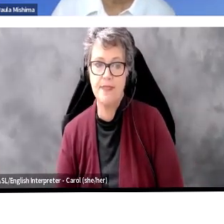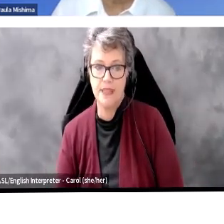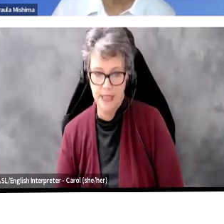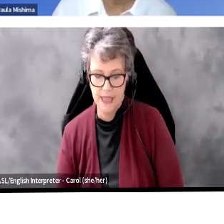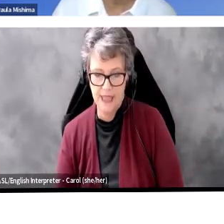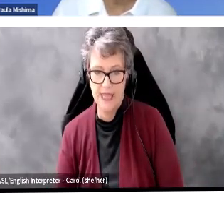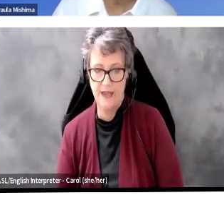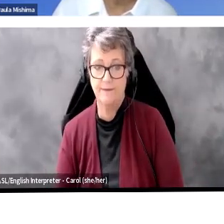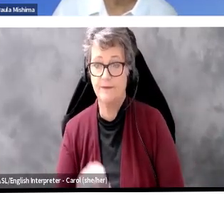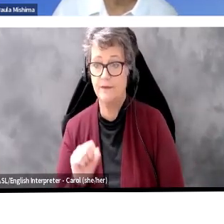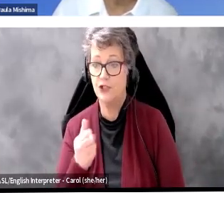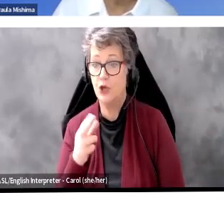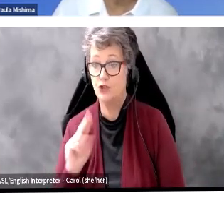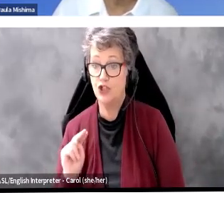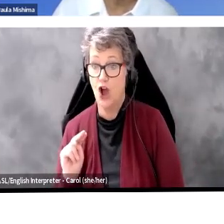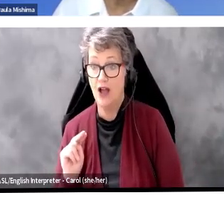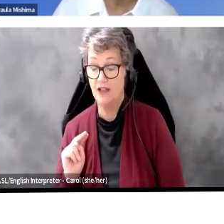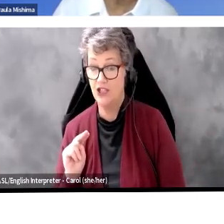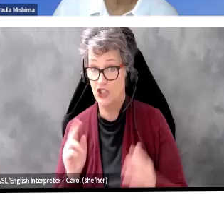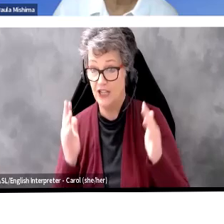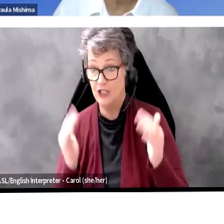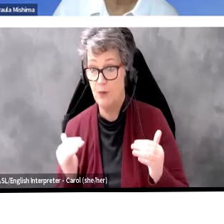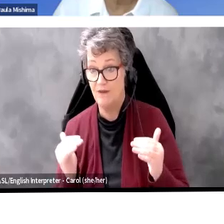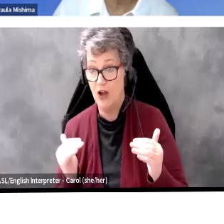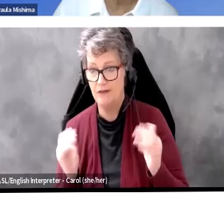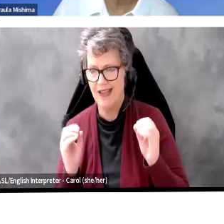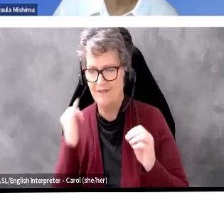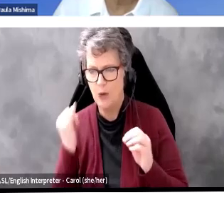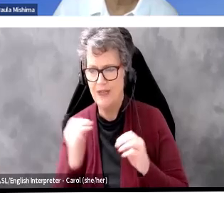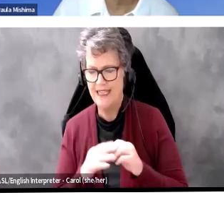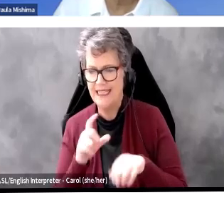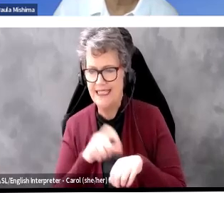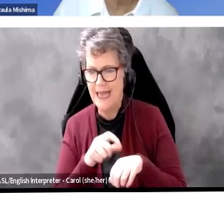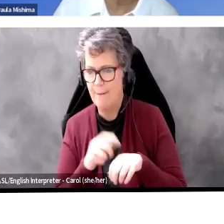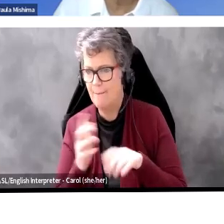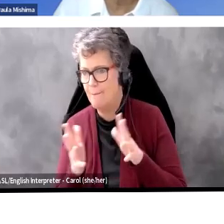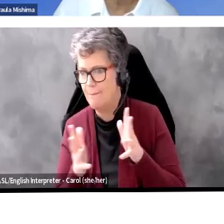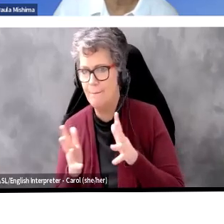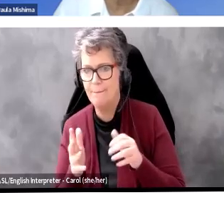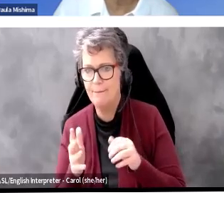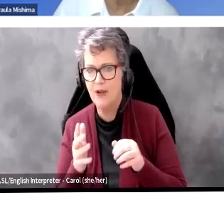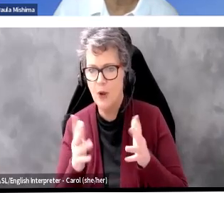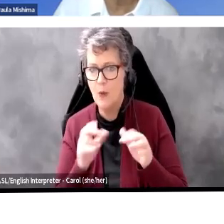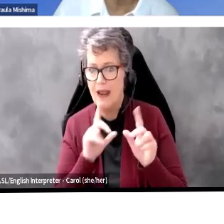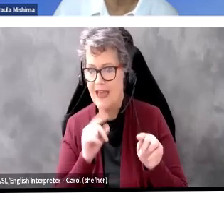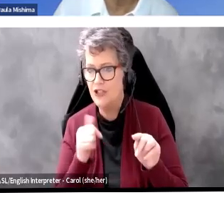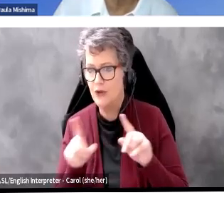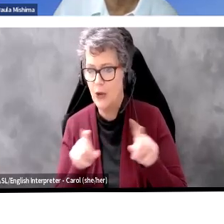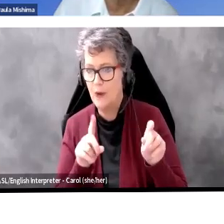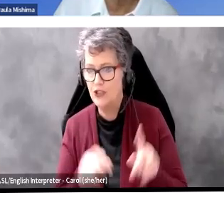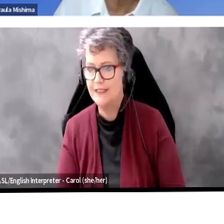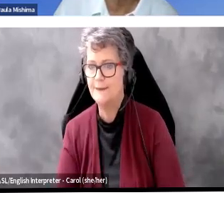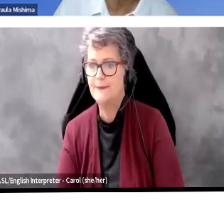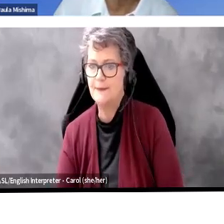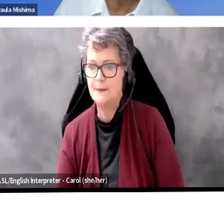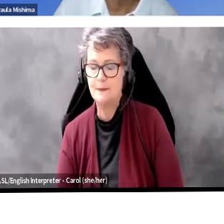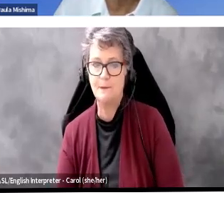Okay, so Sean, should I just move on? I have no idea time-wise, or if we want to answer any questions.